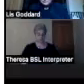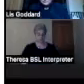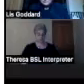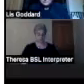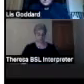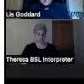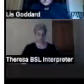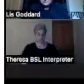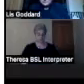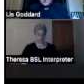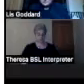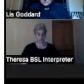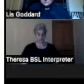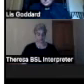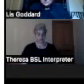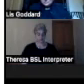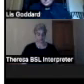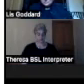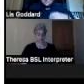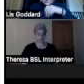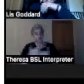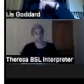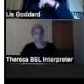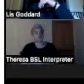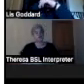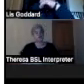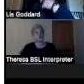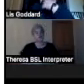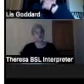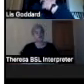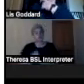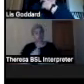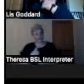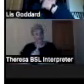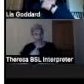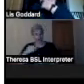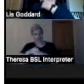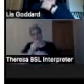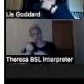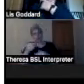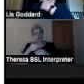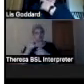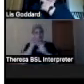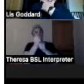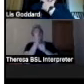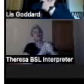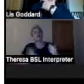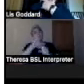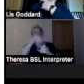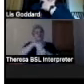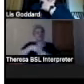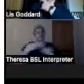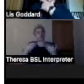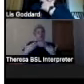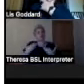It's good to be with you this evening, and just to put you, put myself into some kind of geographical context, I'm zooming